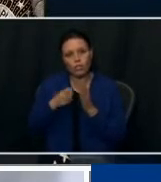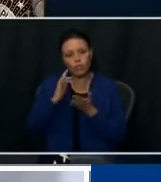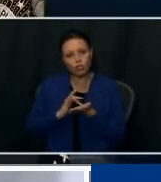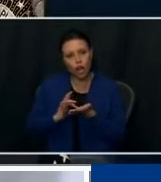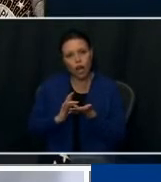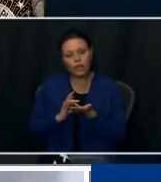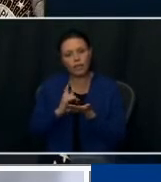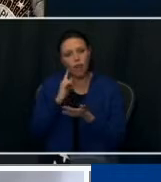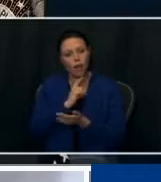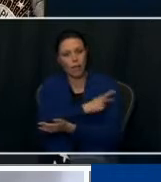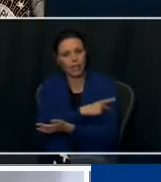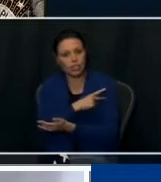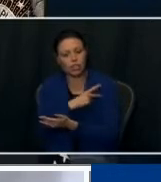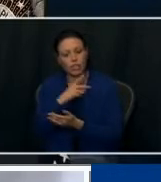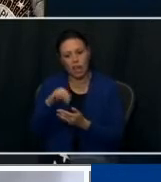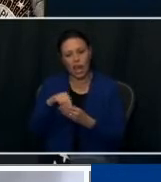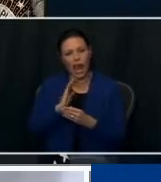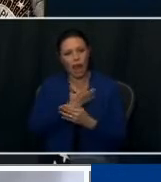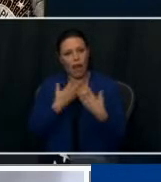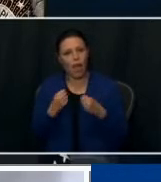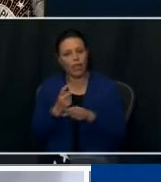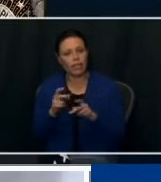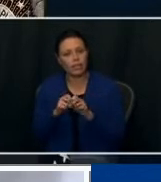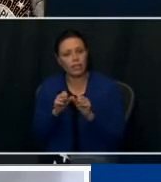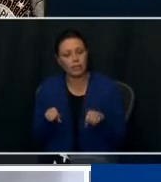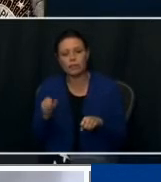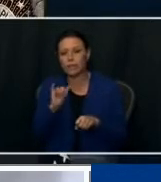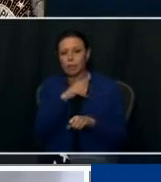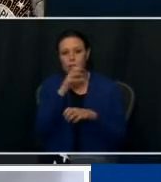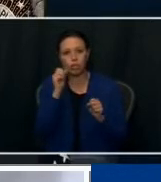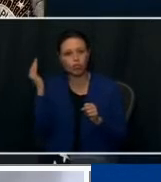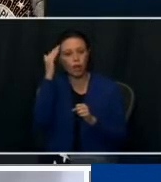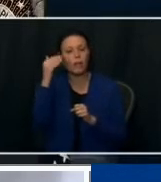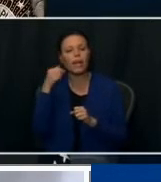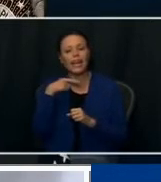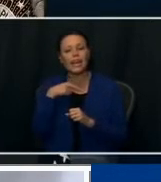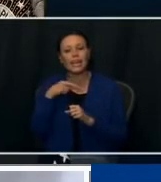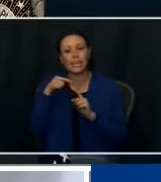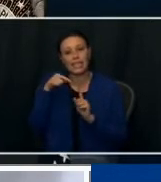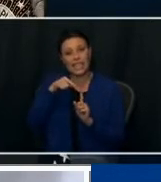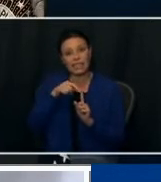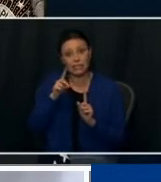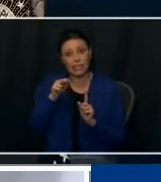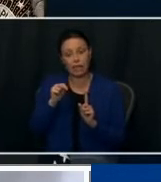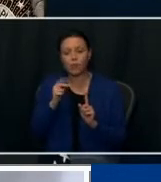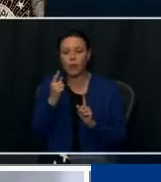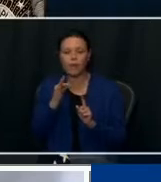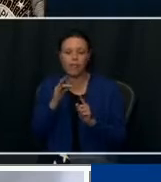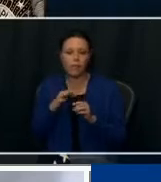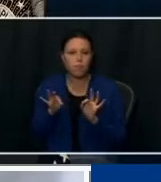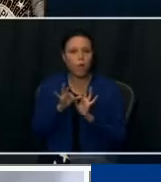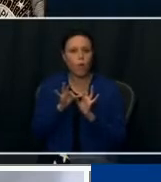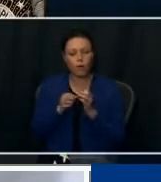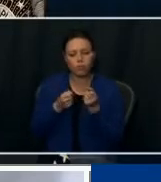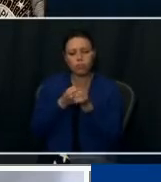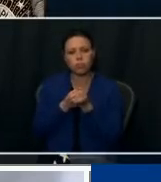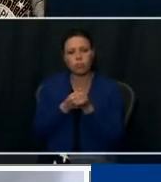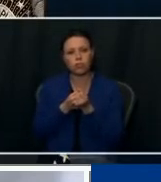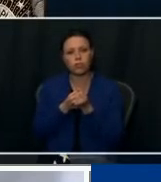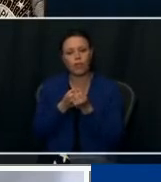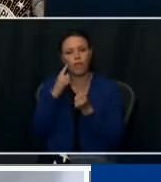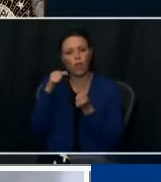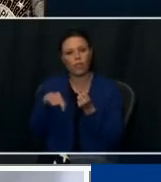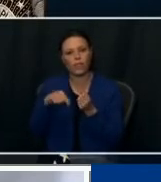the center of our health care System just as president Trump has done and he was one of the key driving forces behind the rules that we are announcing